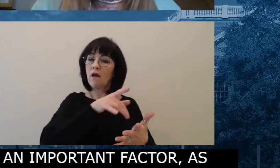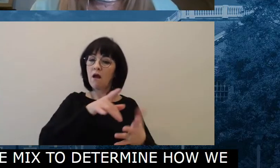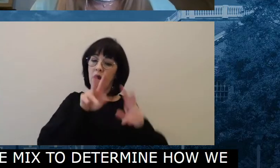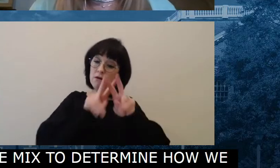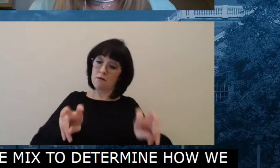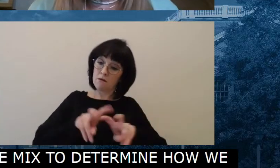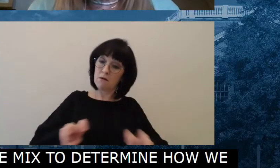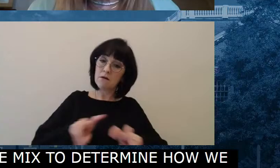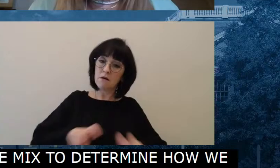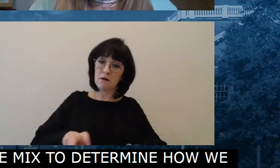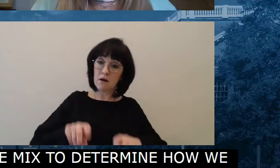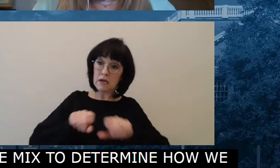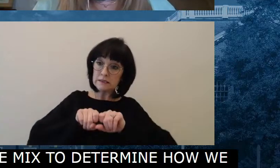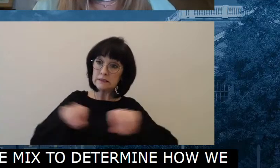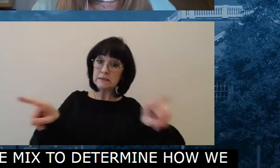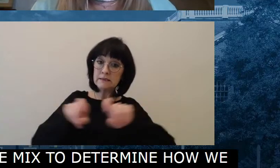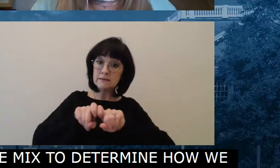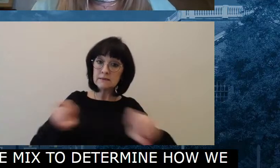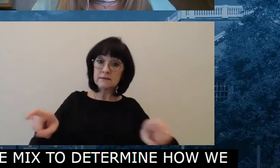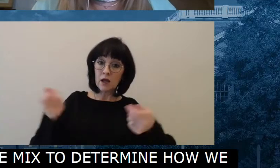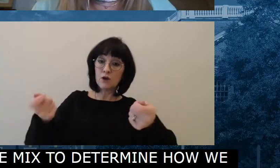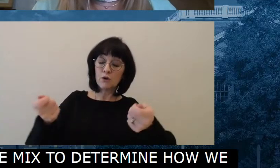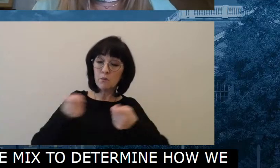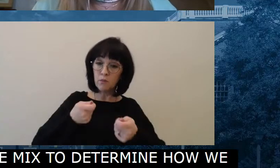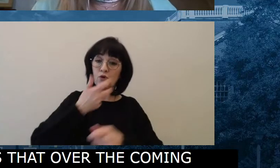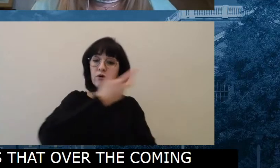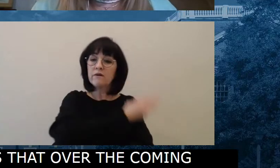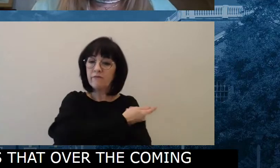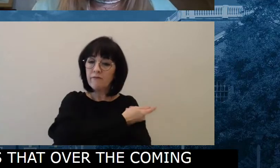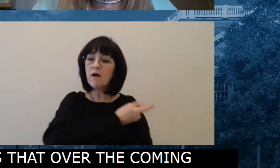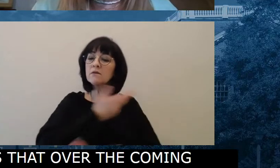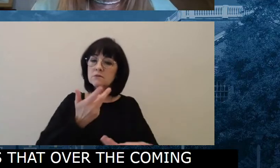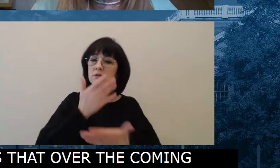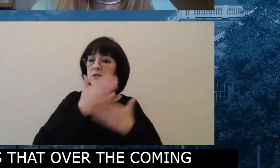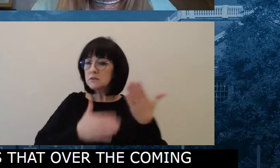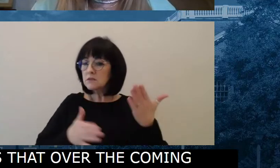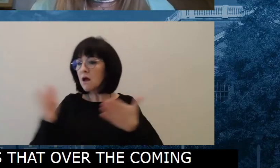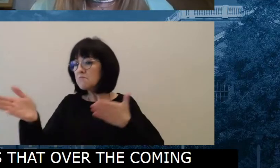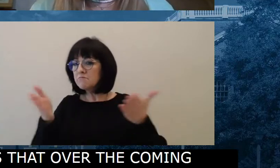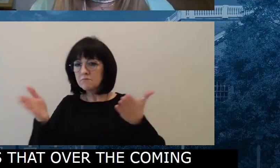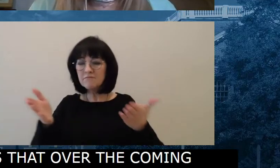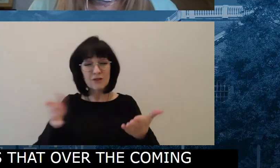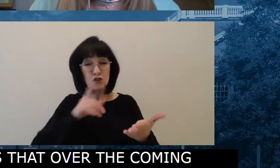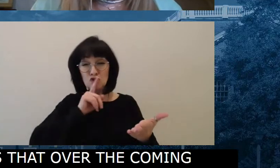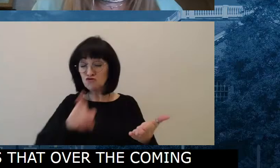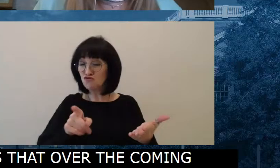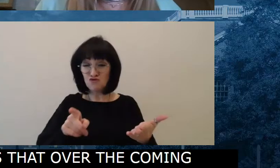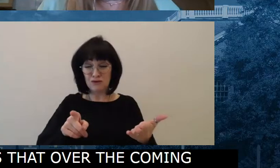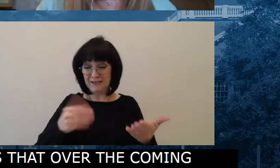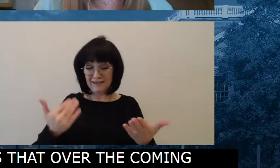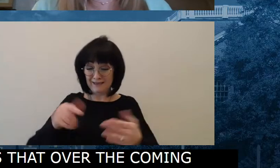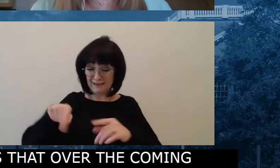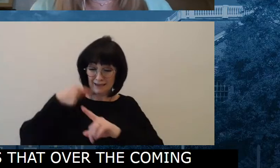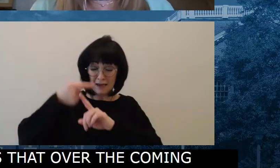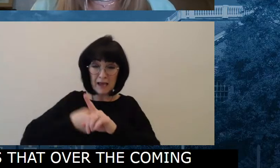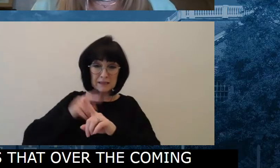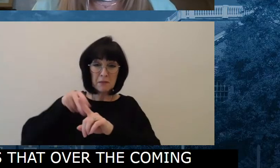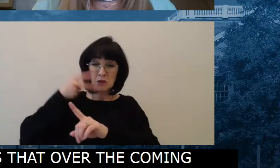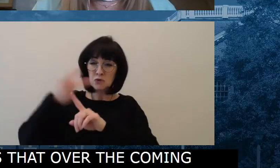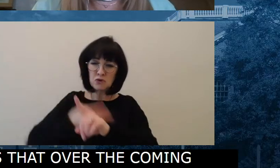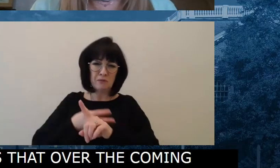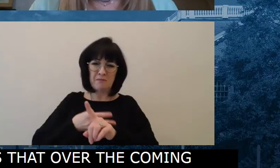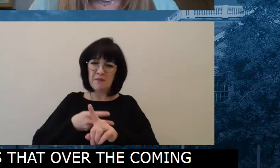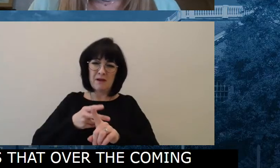month, so many Delawareans are going to be able to get vaccinated. And so we're hoping that